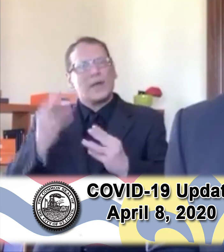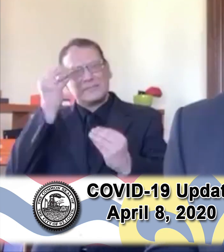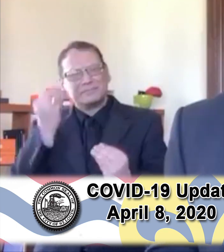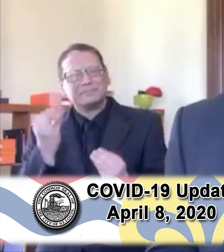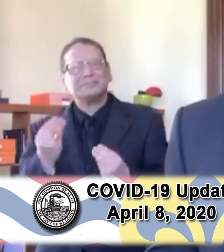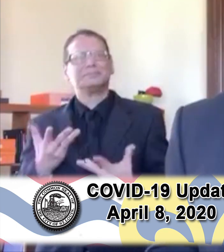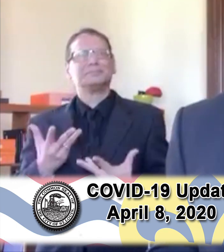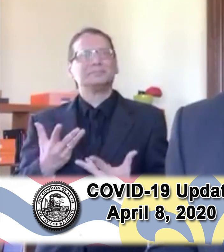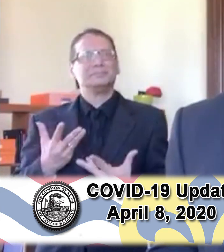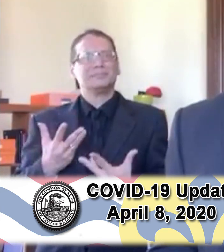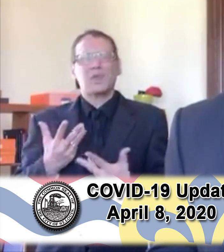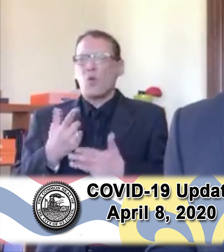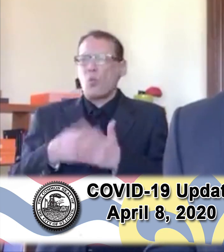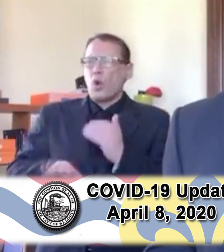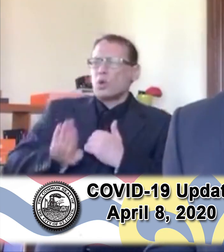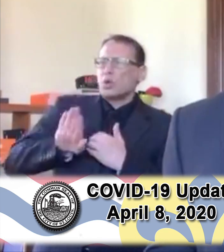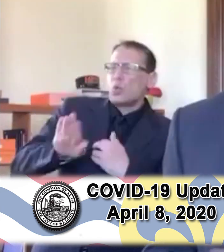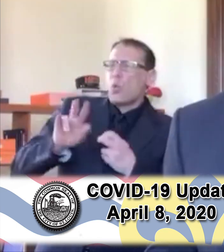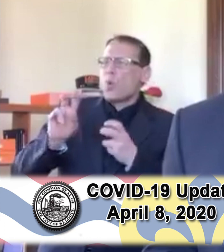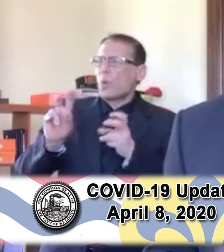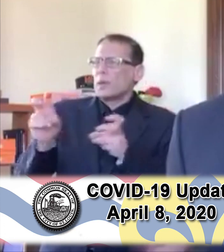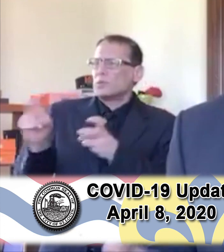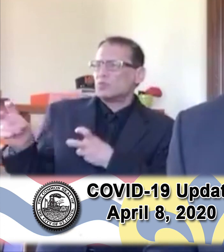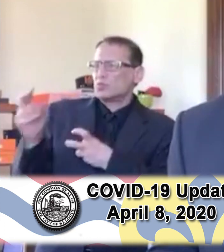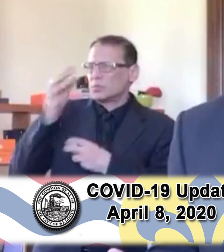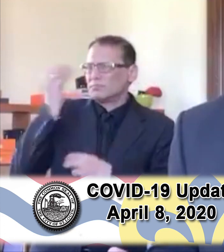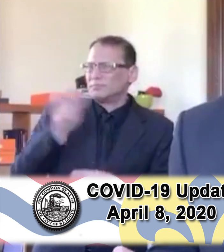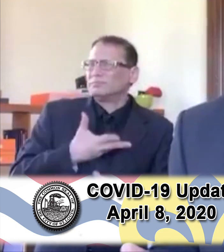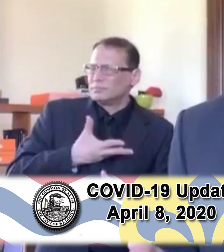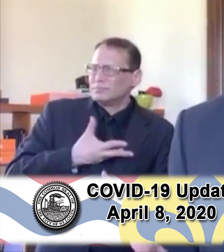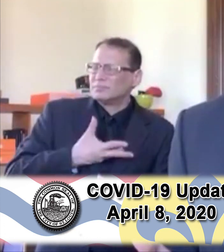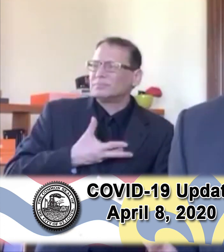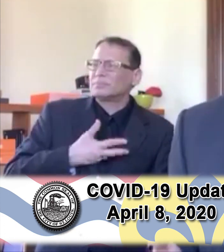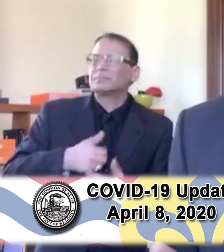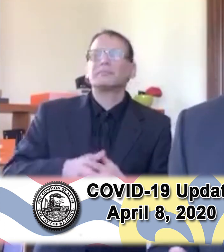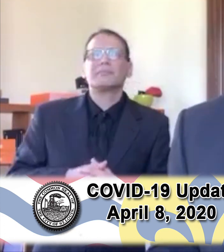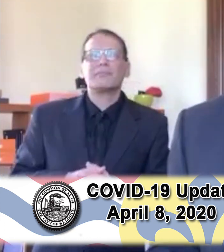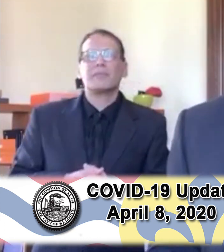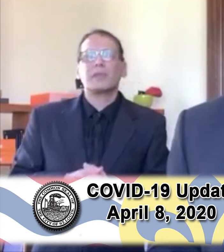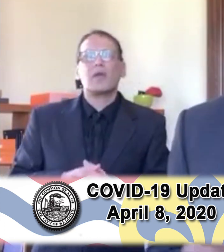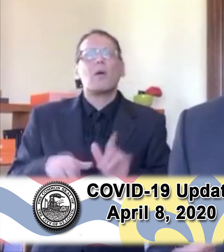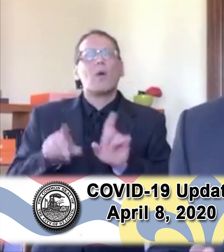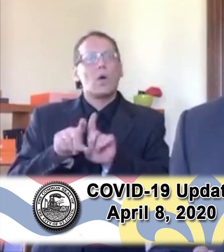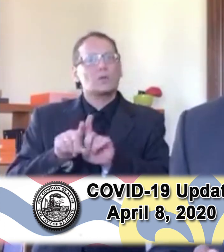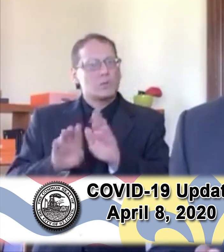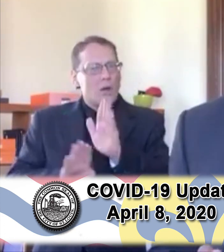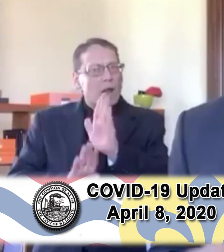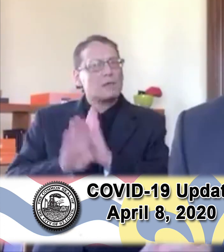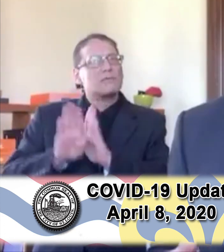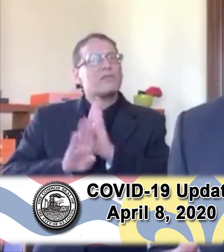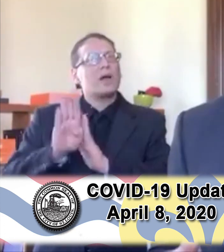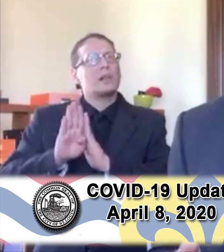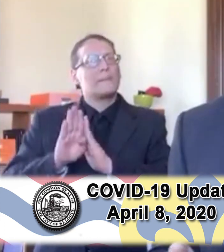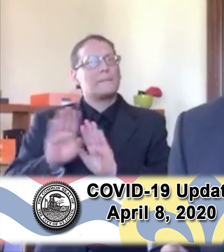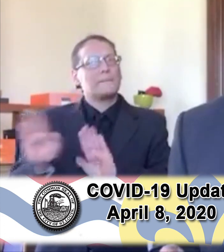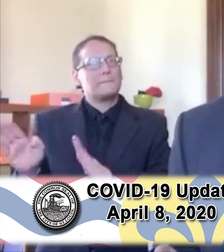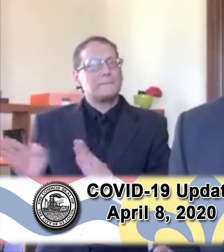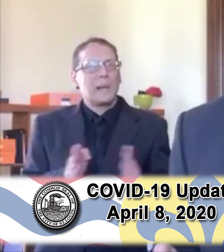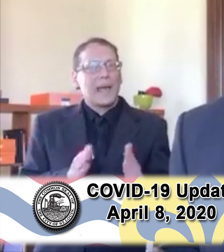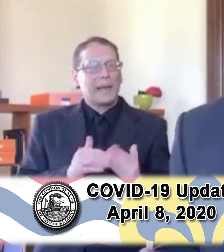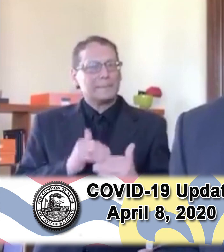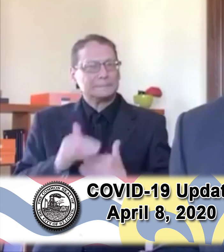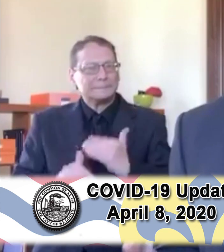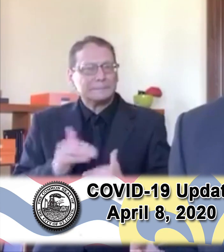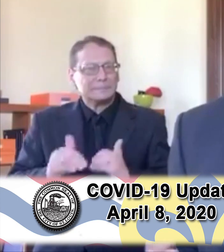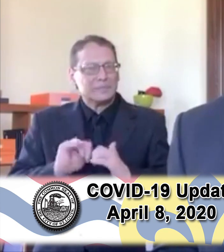what their issues are, but not going beyond that, and also developing actionable steps related to that. And so making sure that